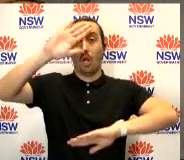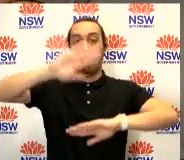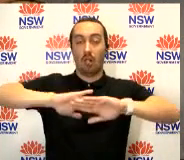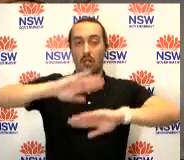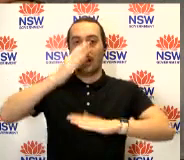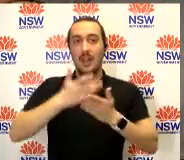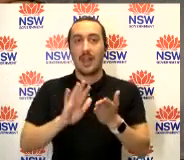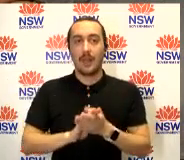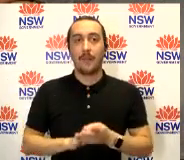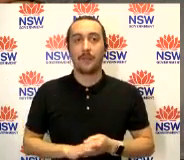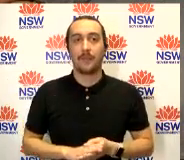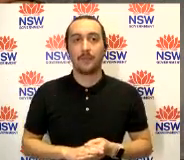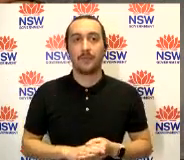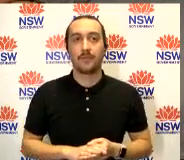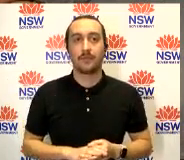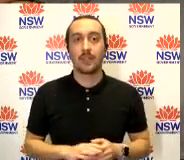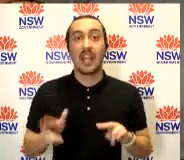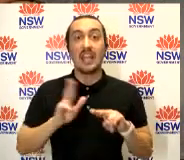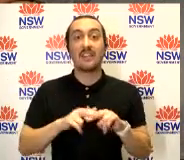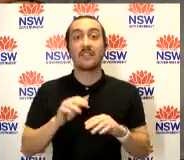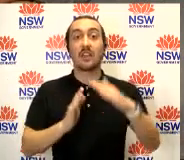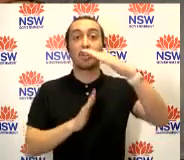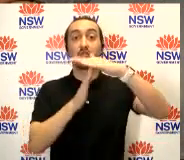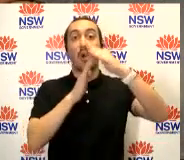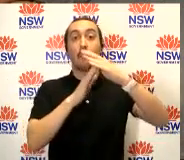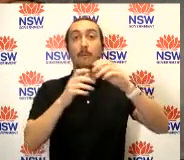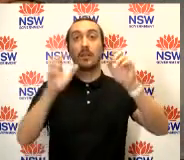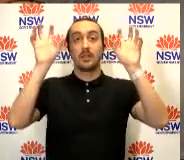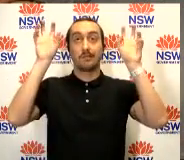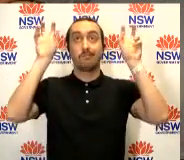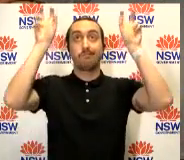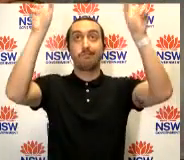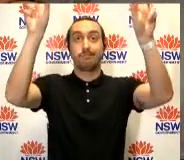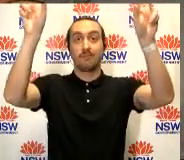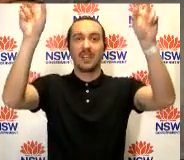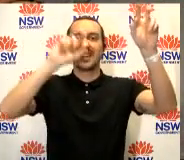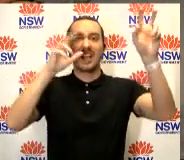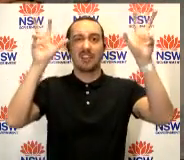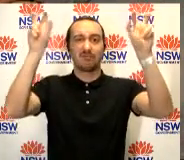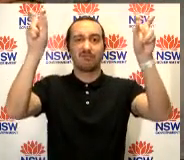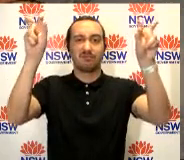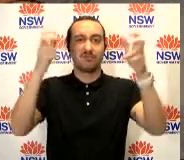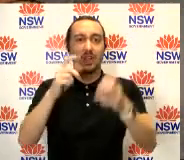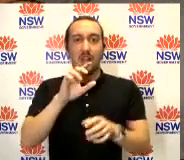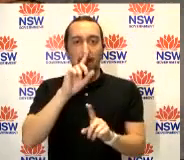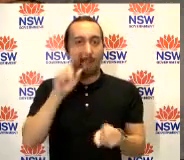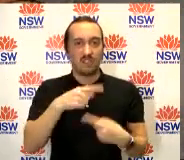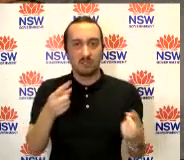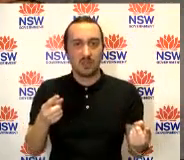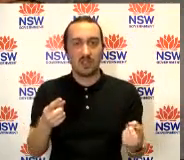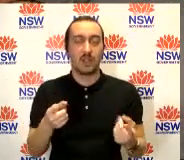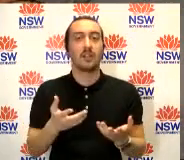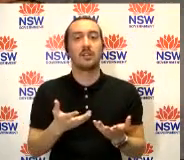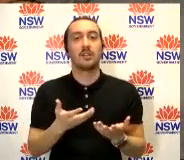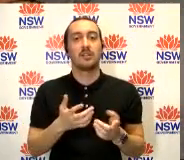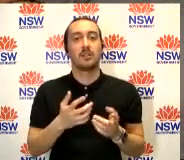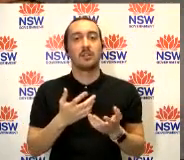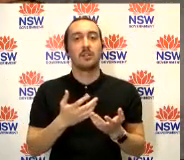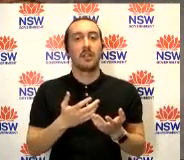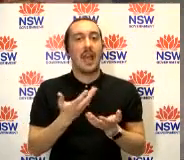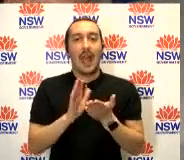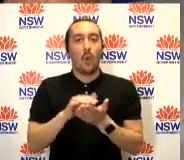to secure the top of the ladder is not possible, and where the ability to install a temporary anchor point is not possible as well?